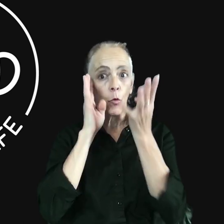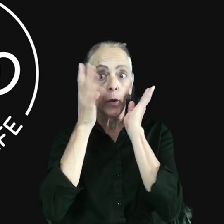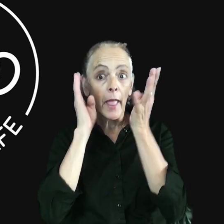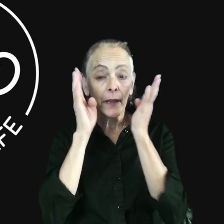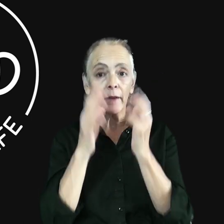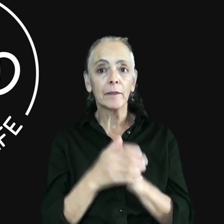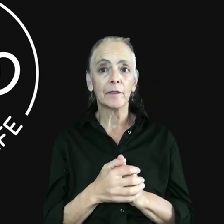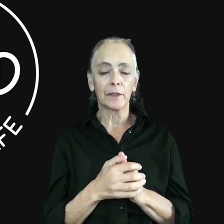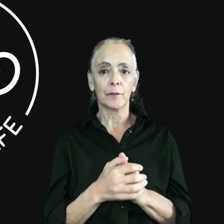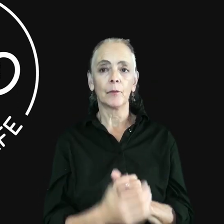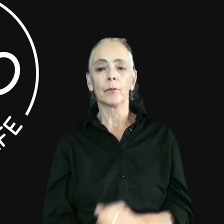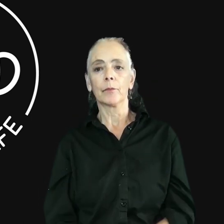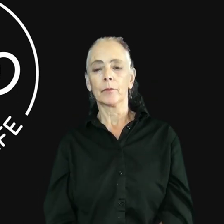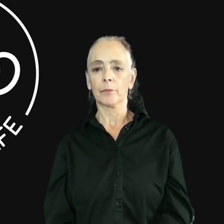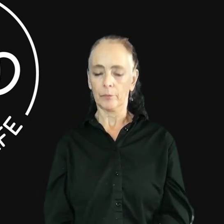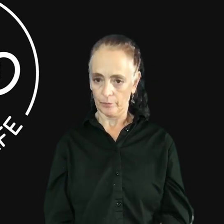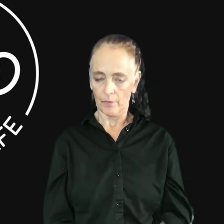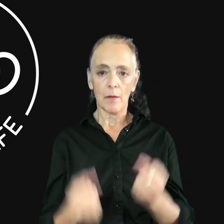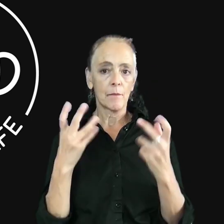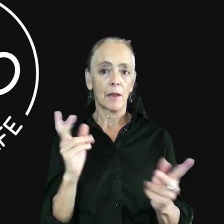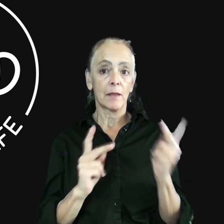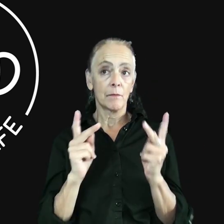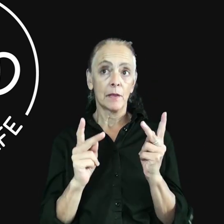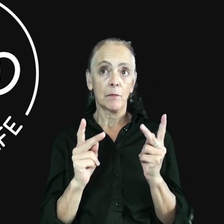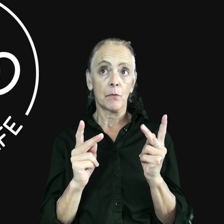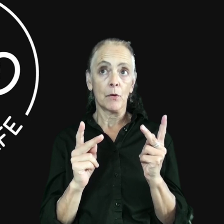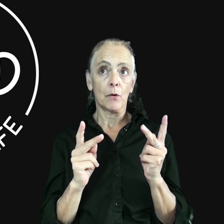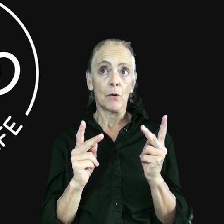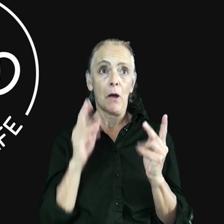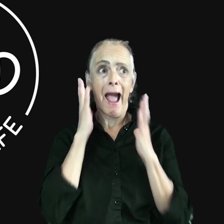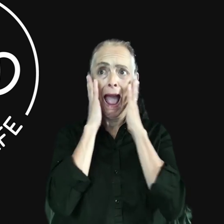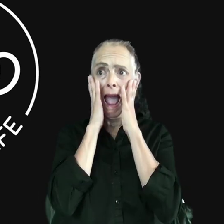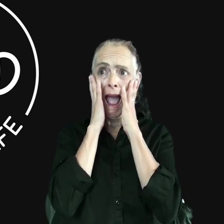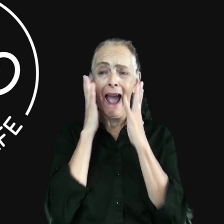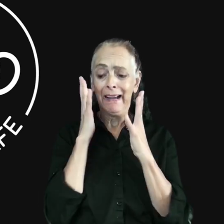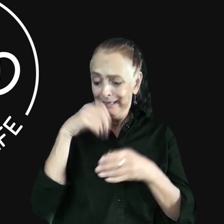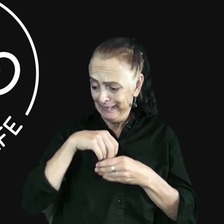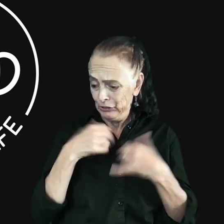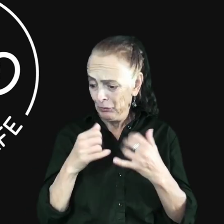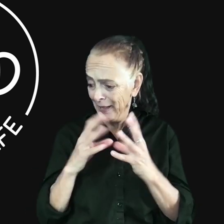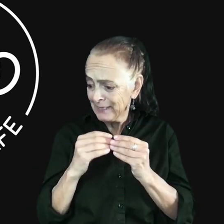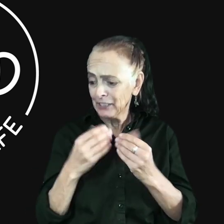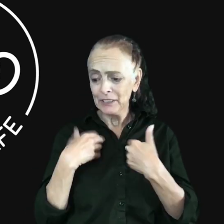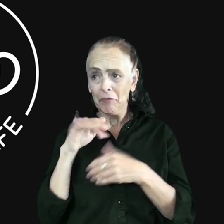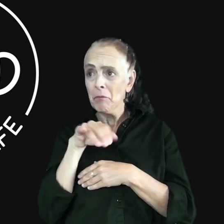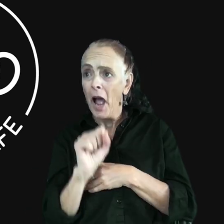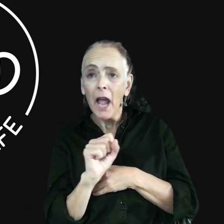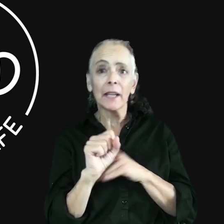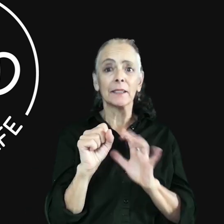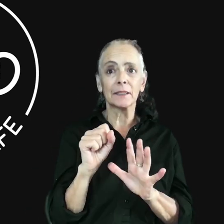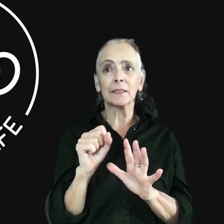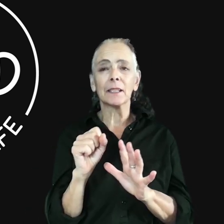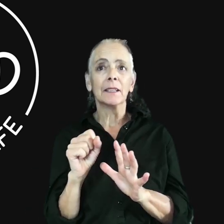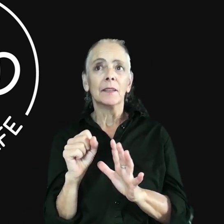right there's obviously there's a lot of people that are probably listening who are screaming thinking like these internal play sessions have a lot of inherent bias and all the